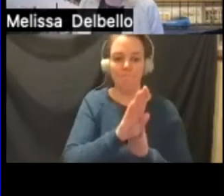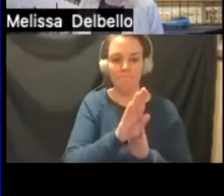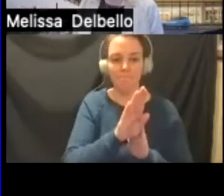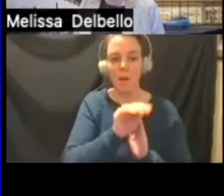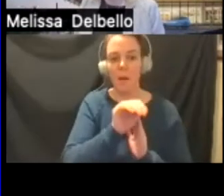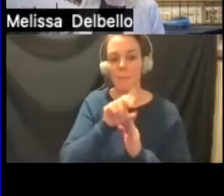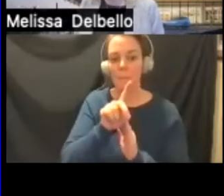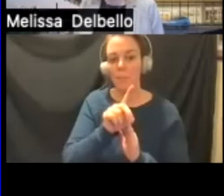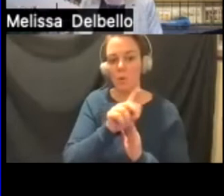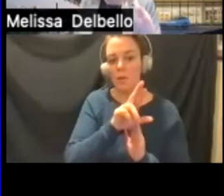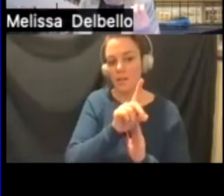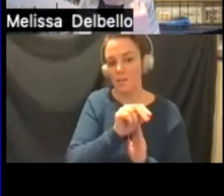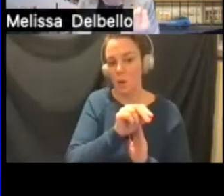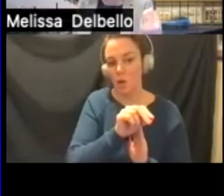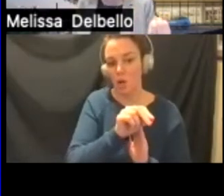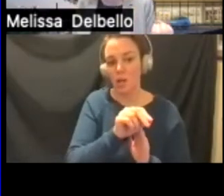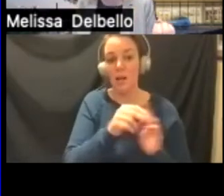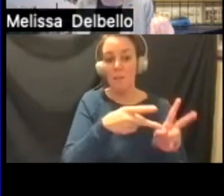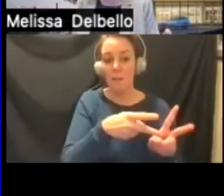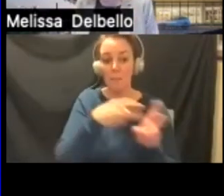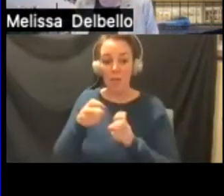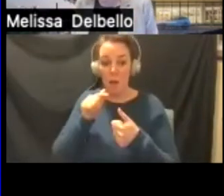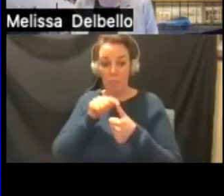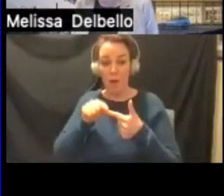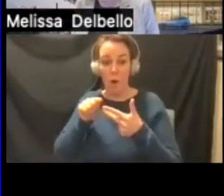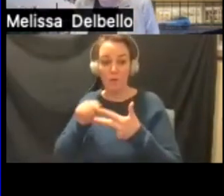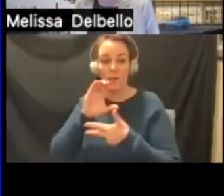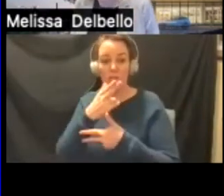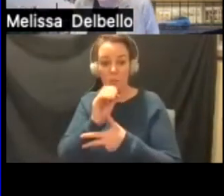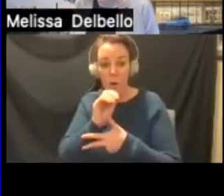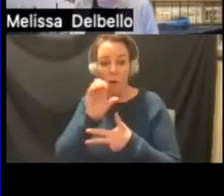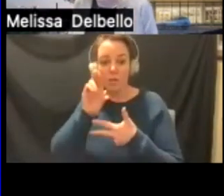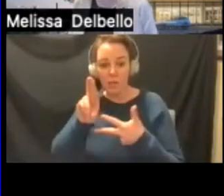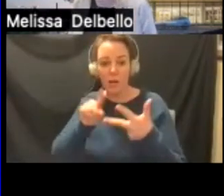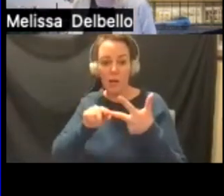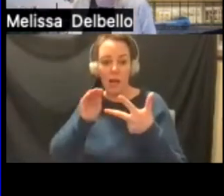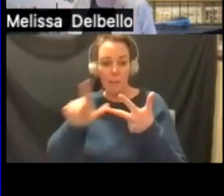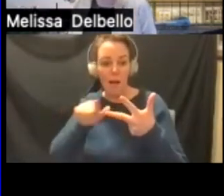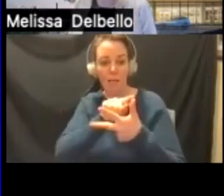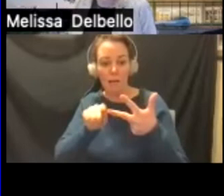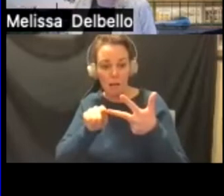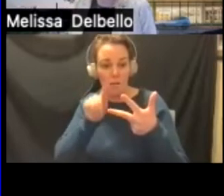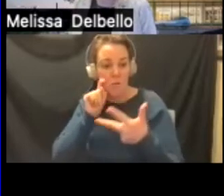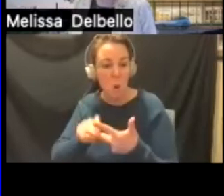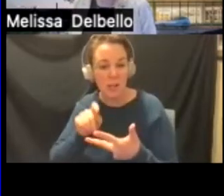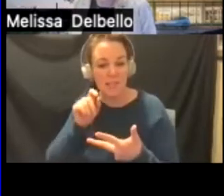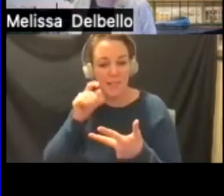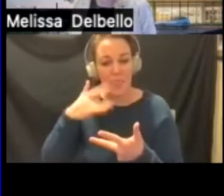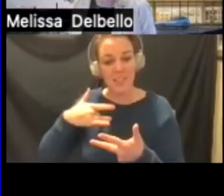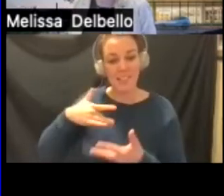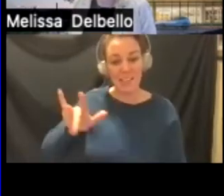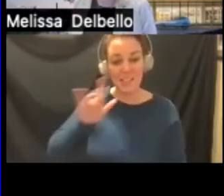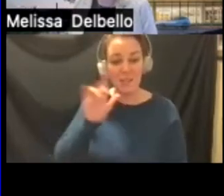mood disorder. And then when you pull out those 3 different neurochemicals, you see that the sensitivity is